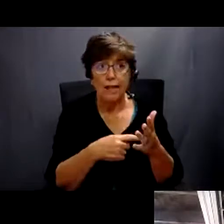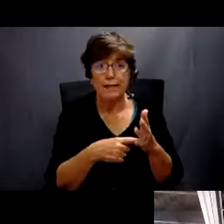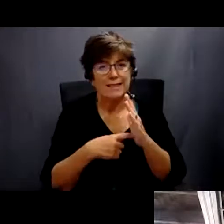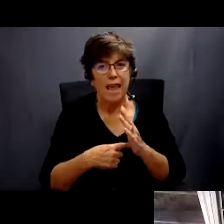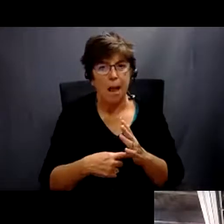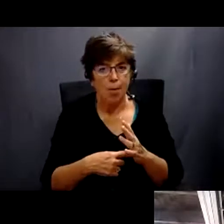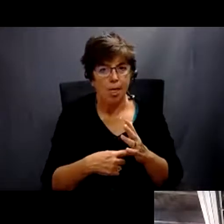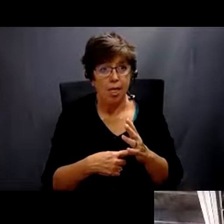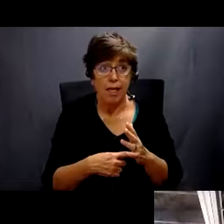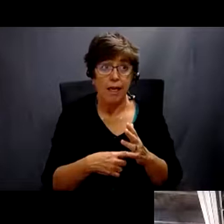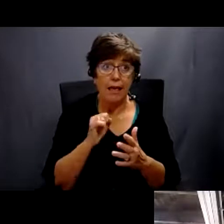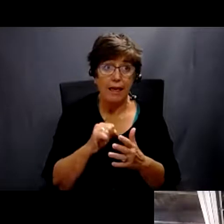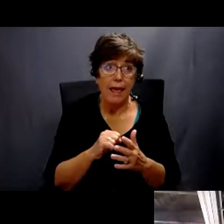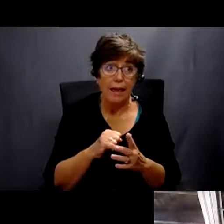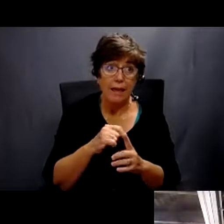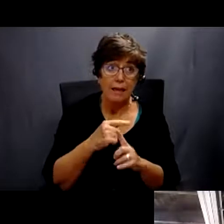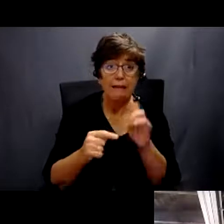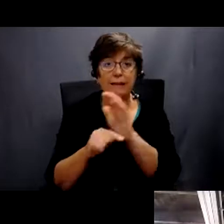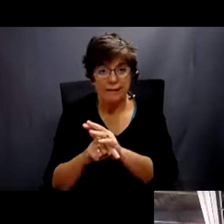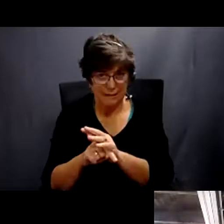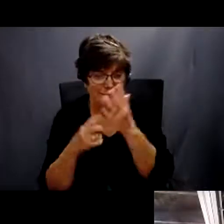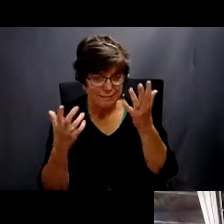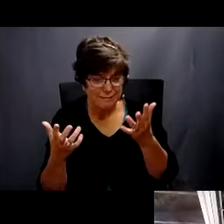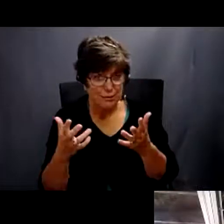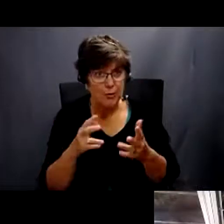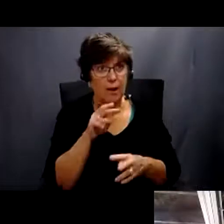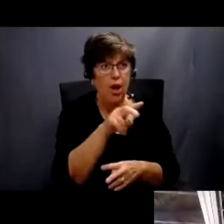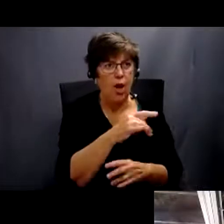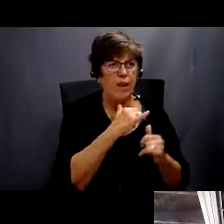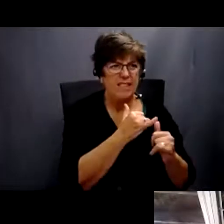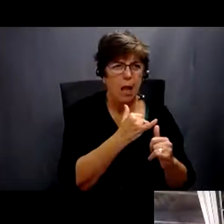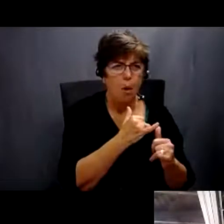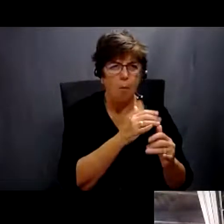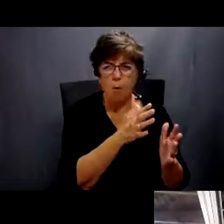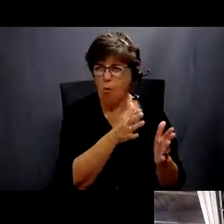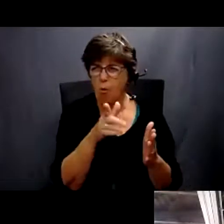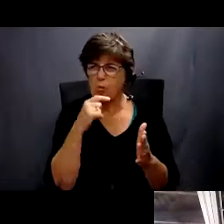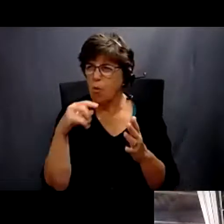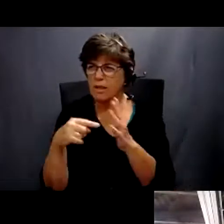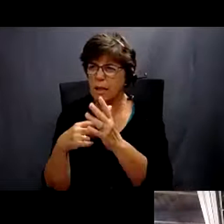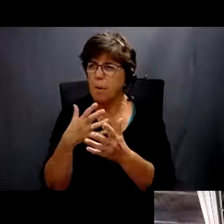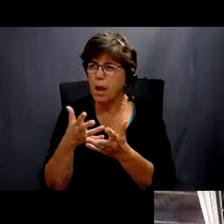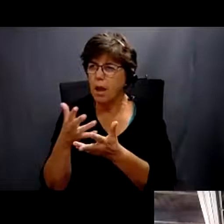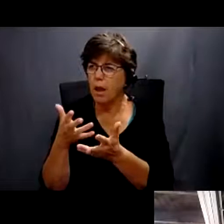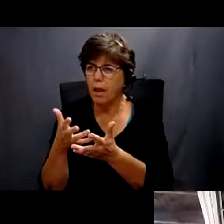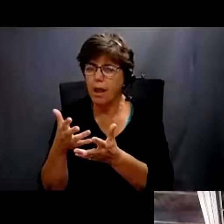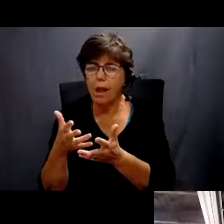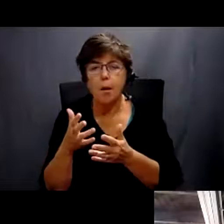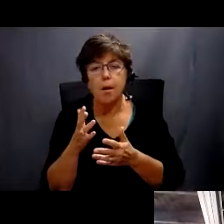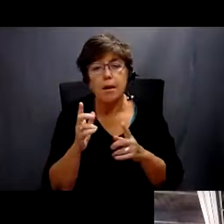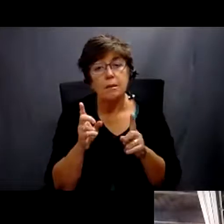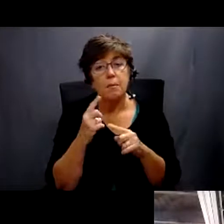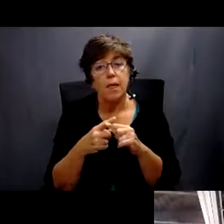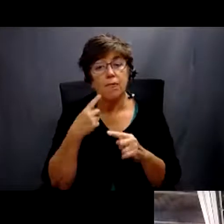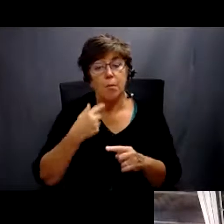really good and a really not so great thing. And for me, I landed in the place where like at the place my recovery is at, I've been dabbling with